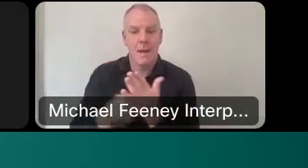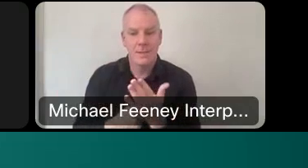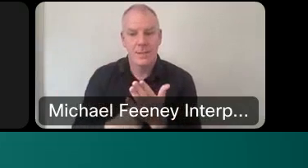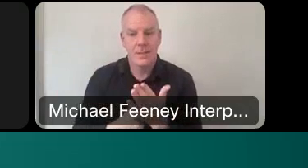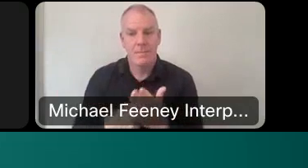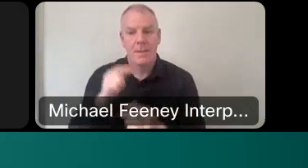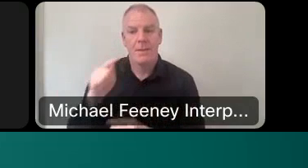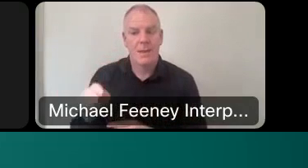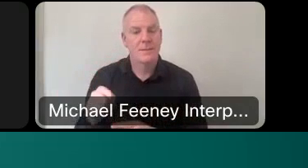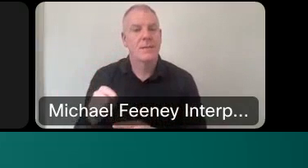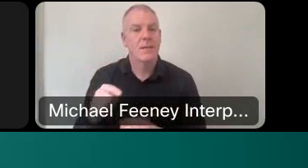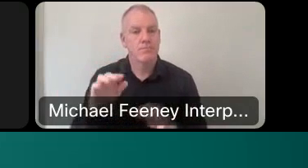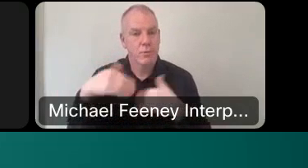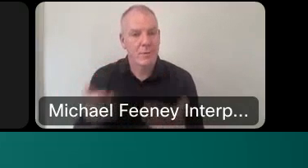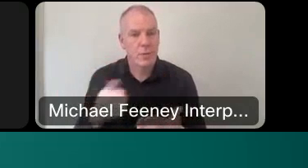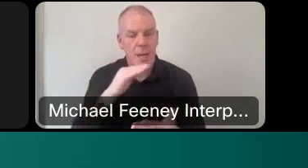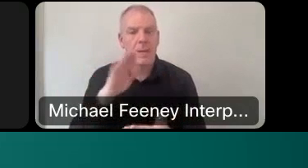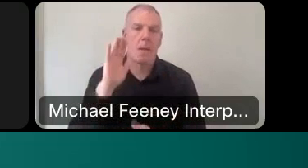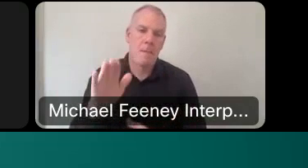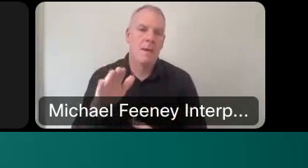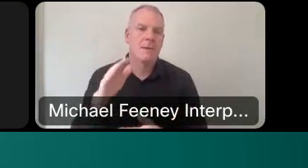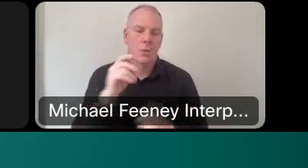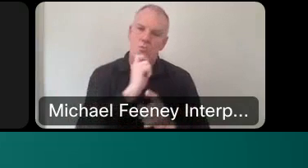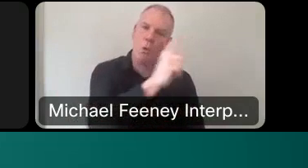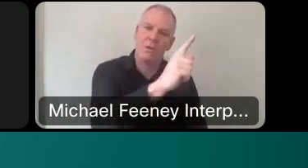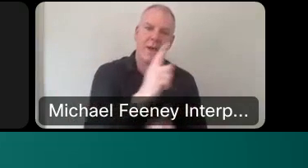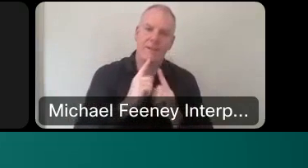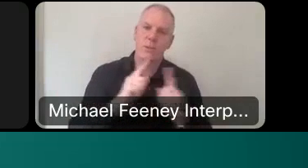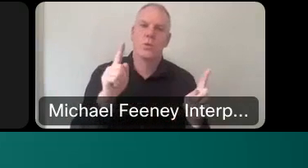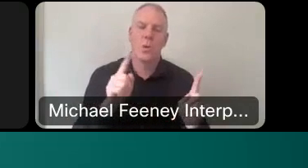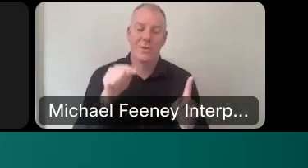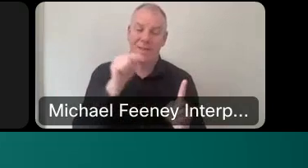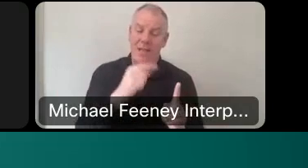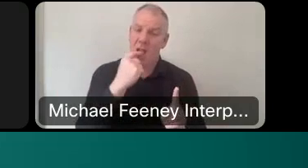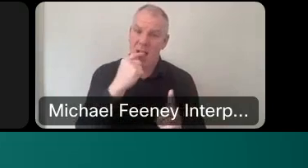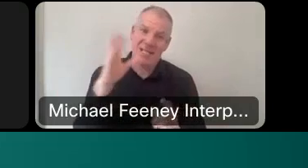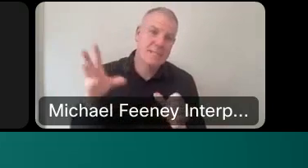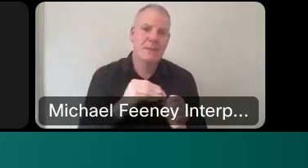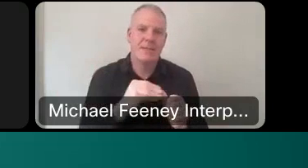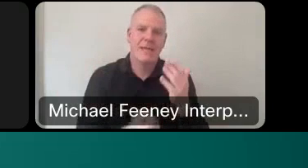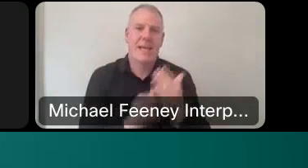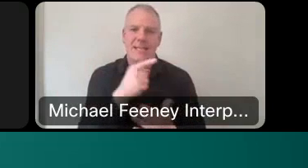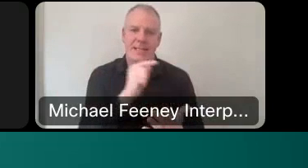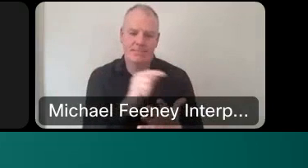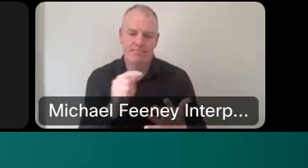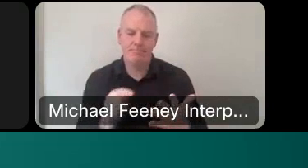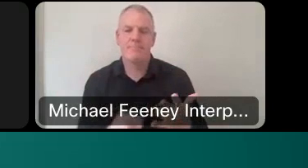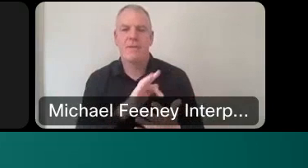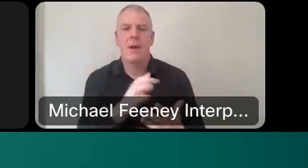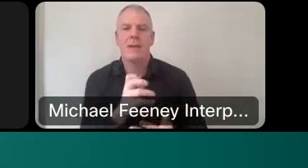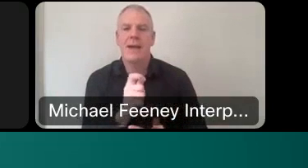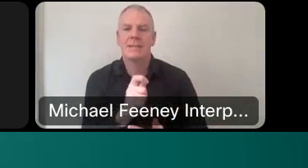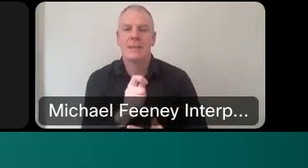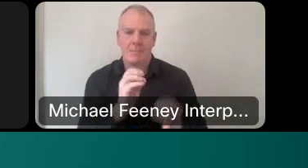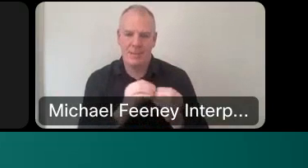provisions of this Act relate to the mandatory requirements to notify and disclose these set of notifiable incidents set out in the Act.